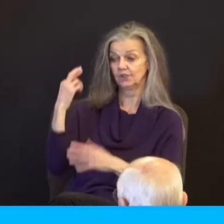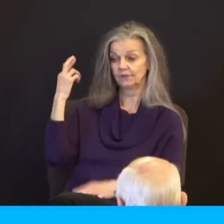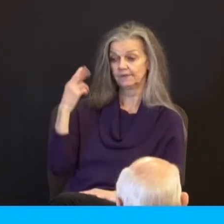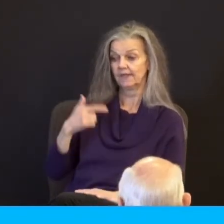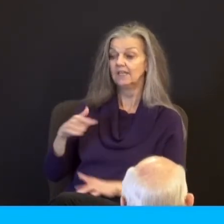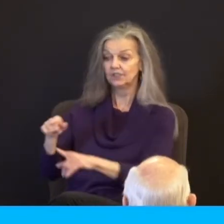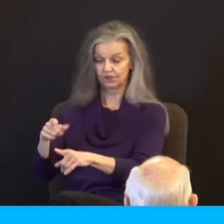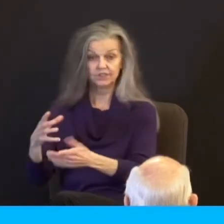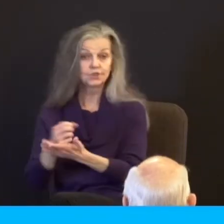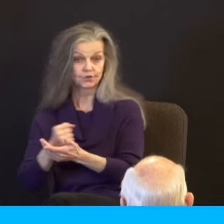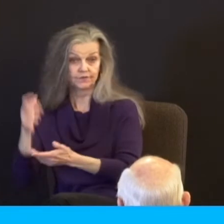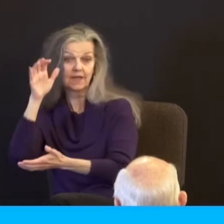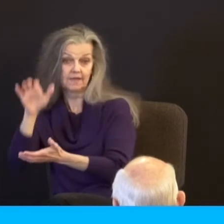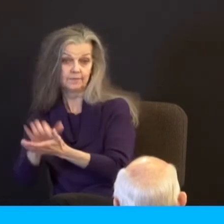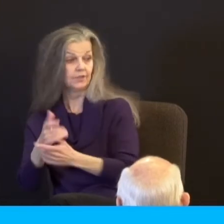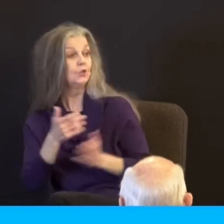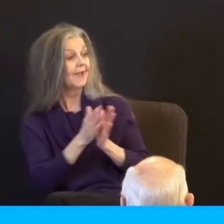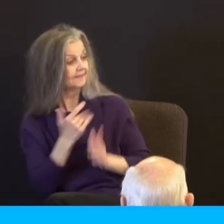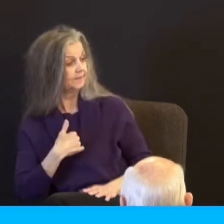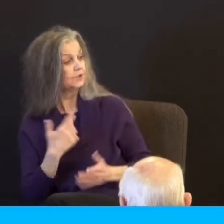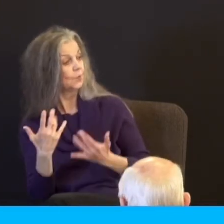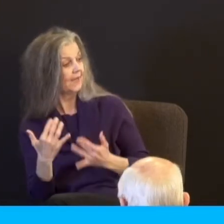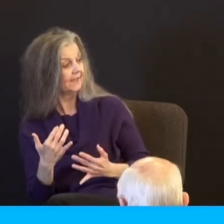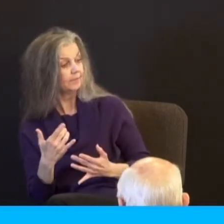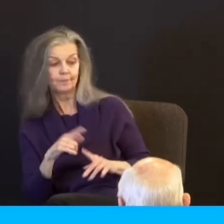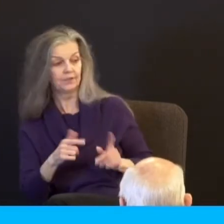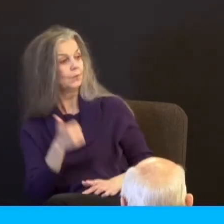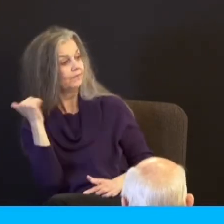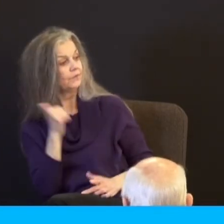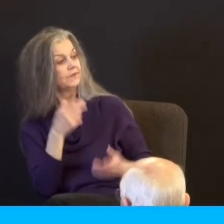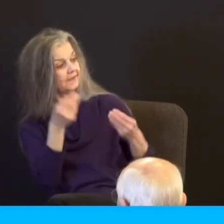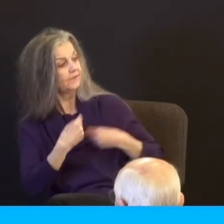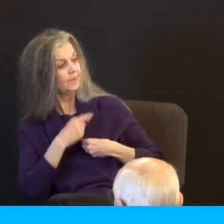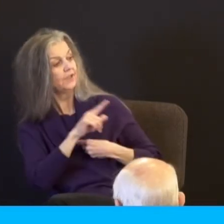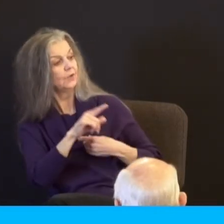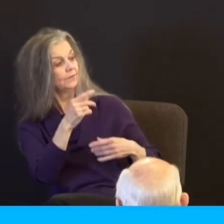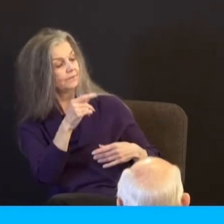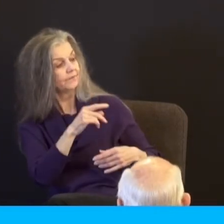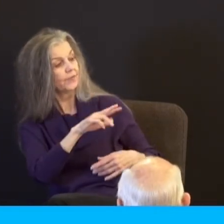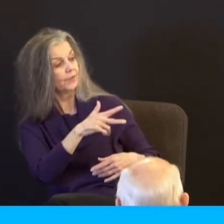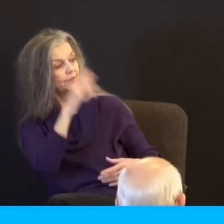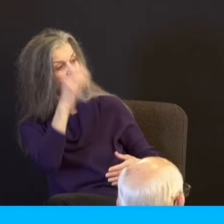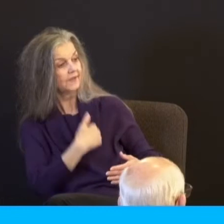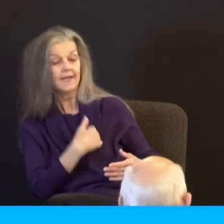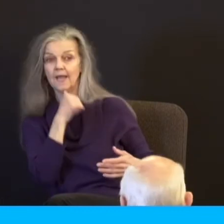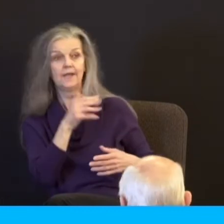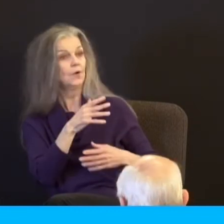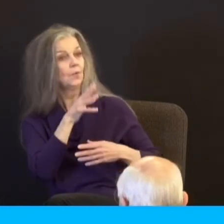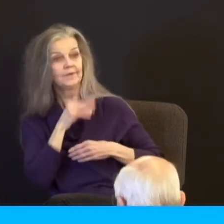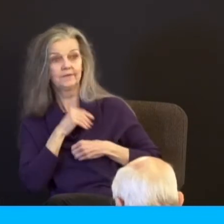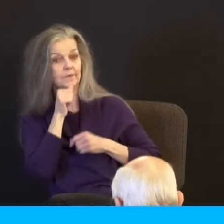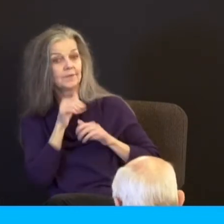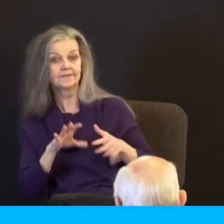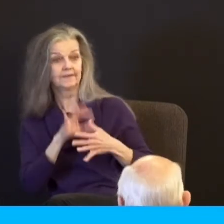husband. You asked me to wait. You've refused to give him to me. So not only have I not received a husband, I am not receiving the blessing of marriage, should she